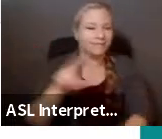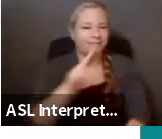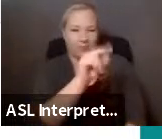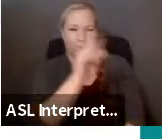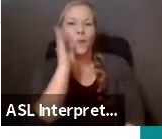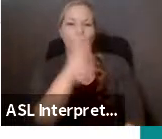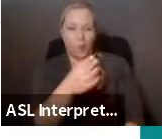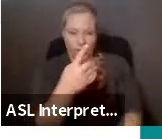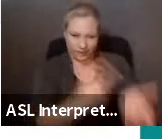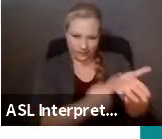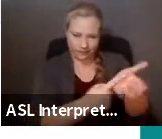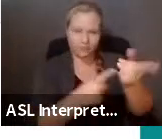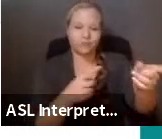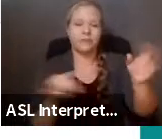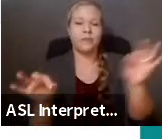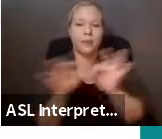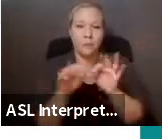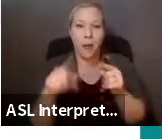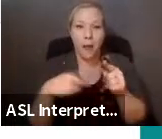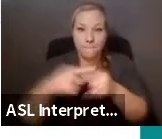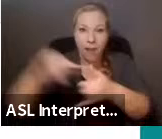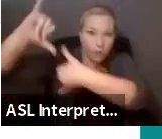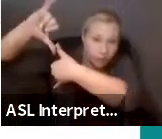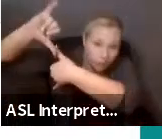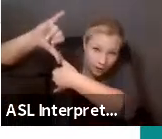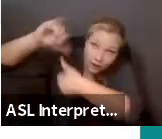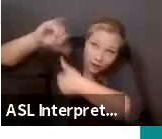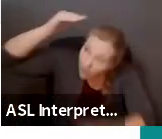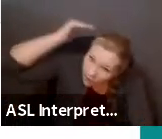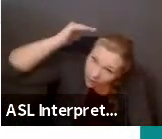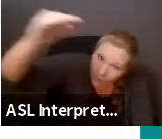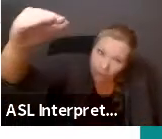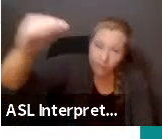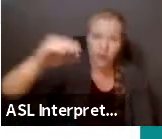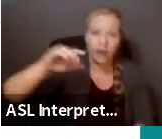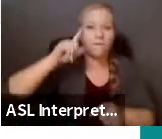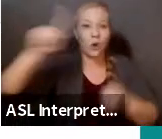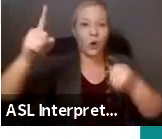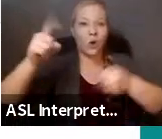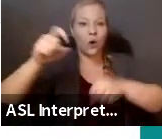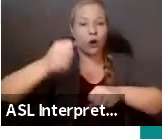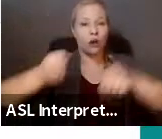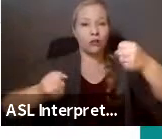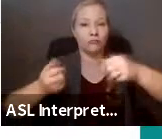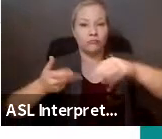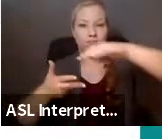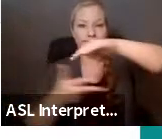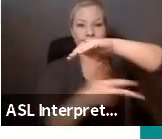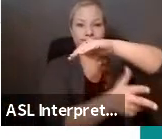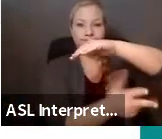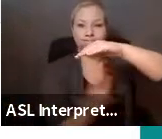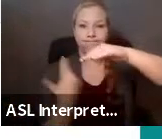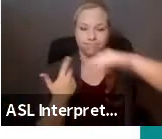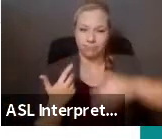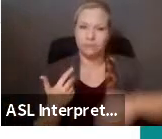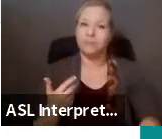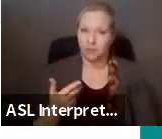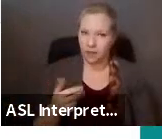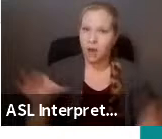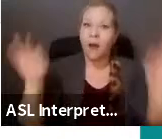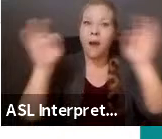you made about kind of the vertical clearance is going to be really important, and is actually something that